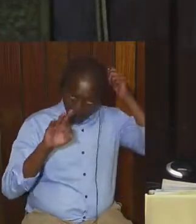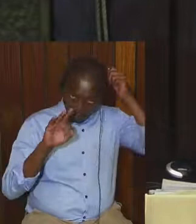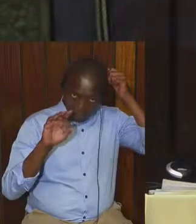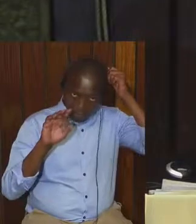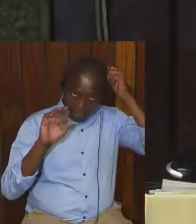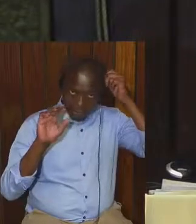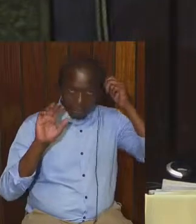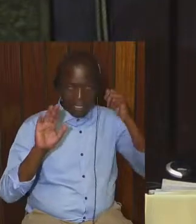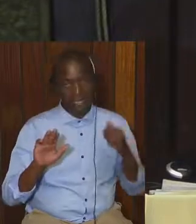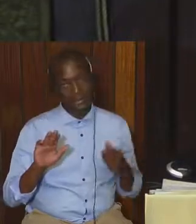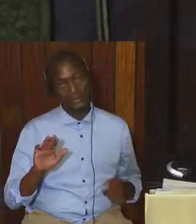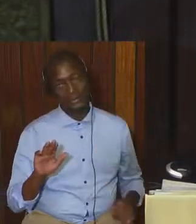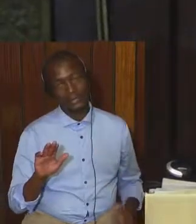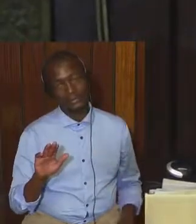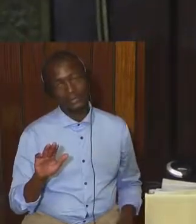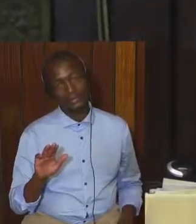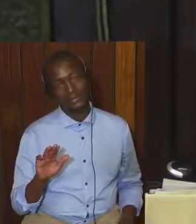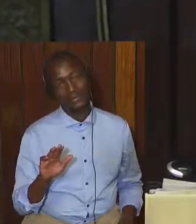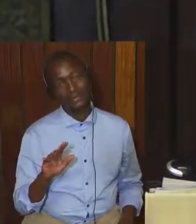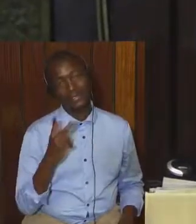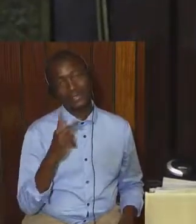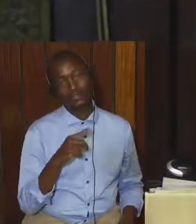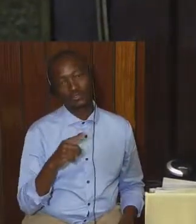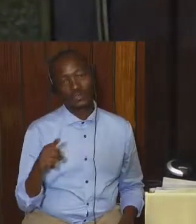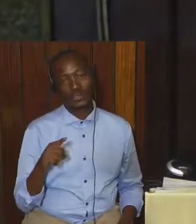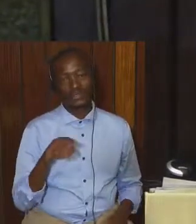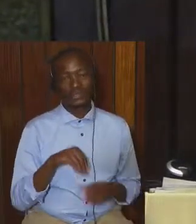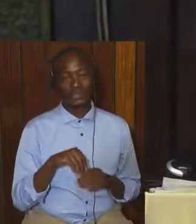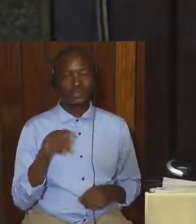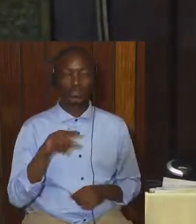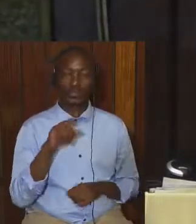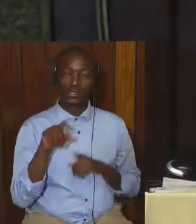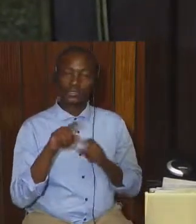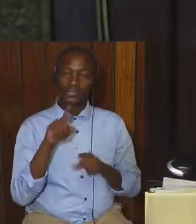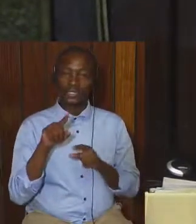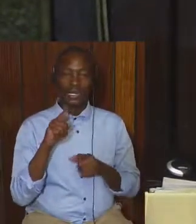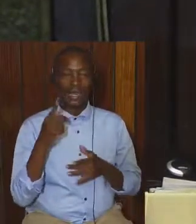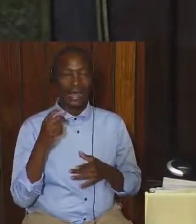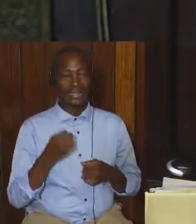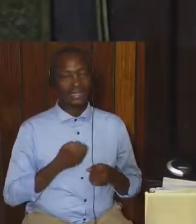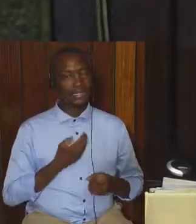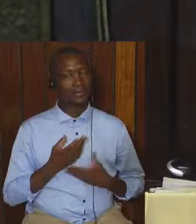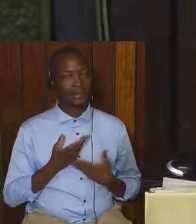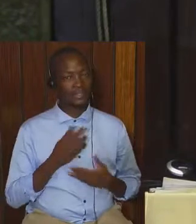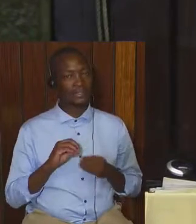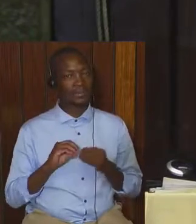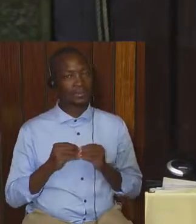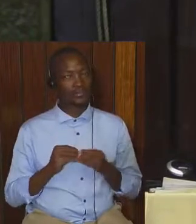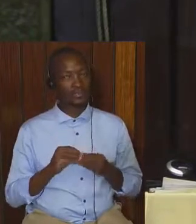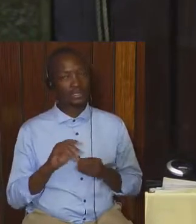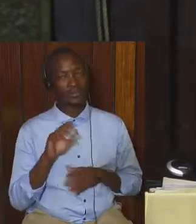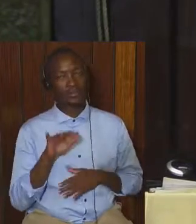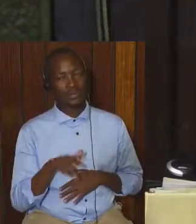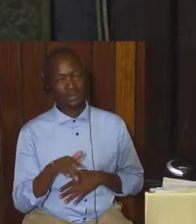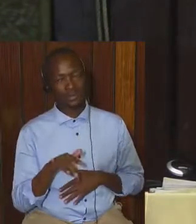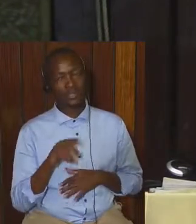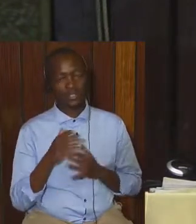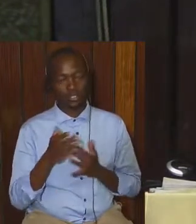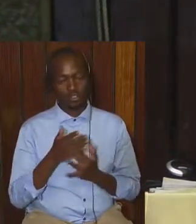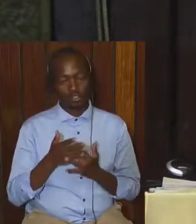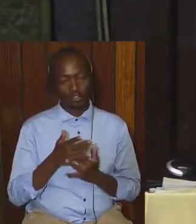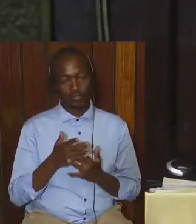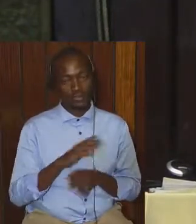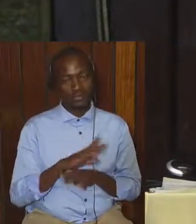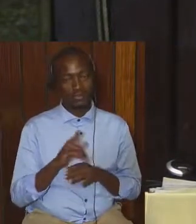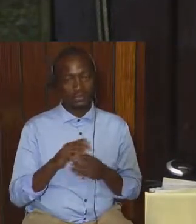P39/1, the 2 weeks in question, the impression I think that was created was that during that particular